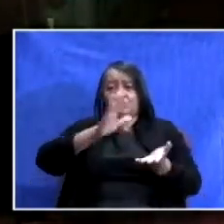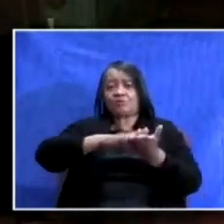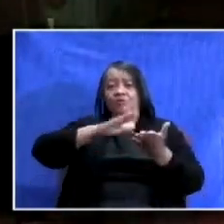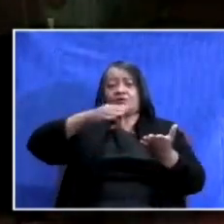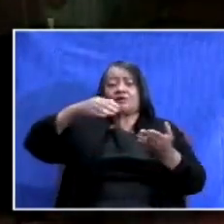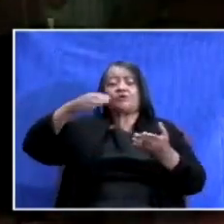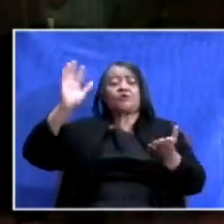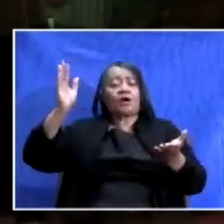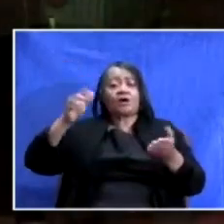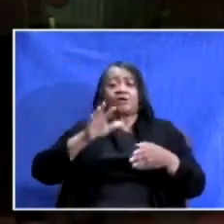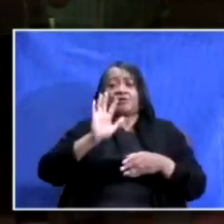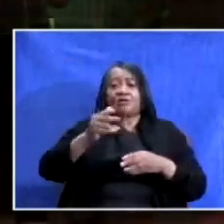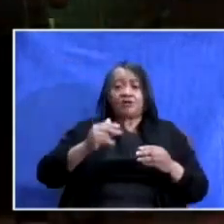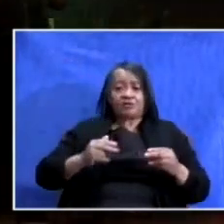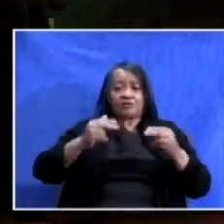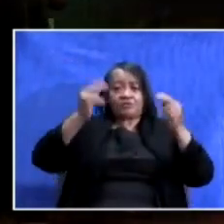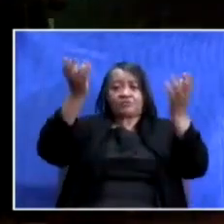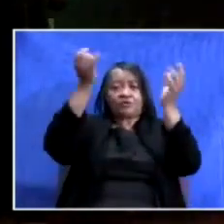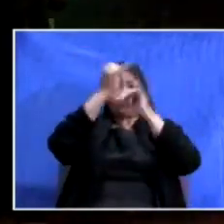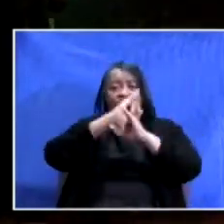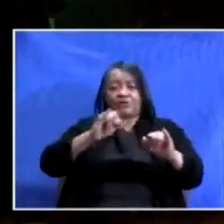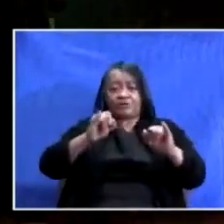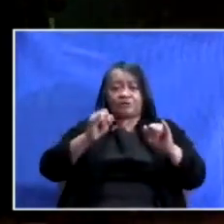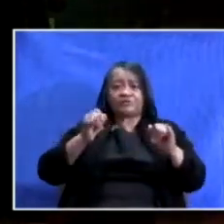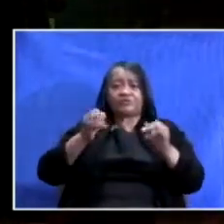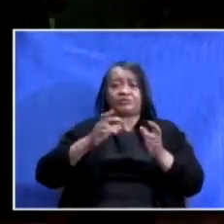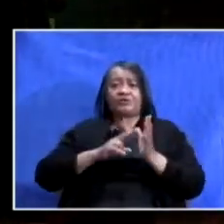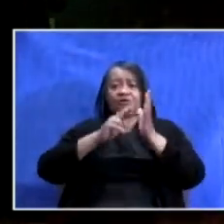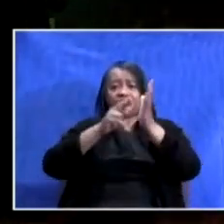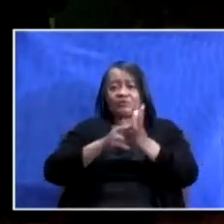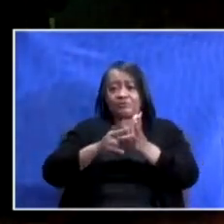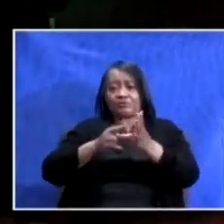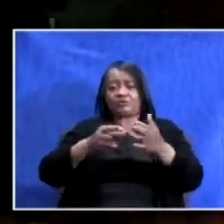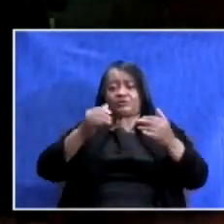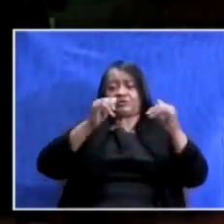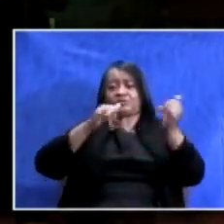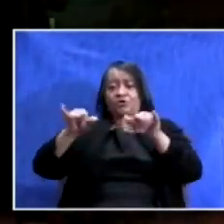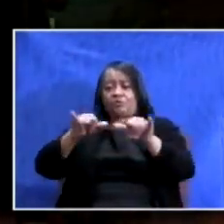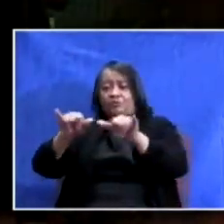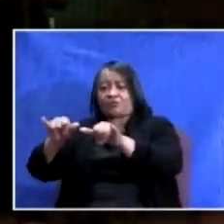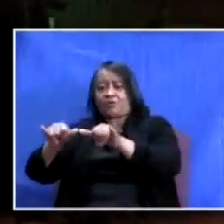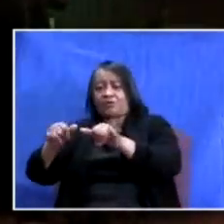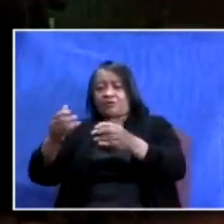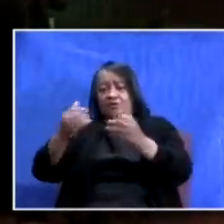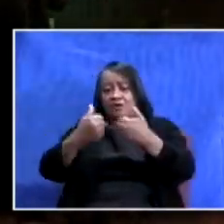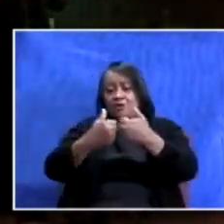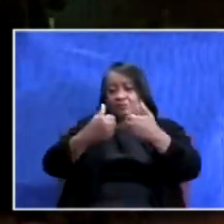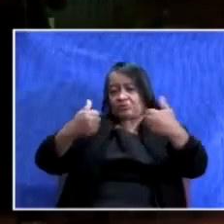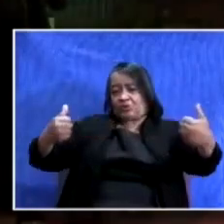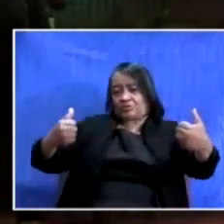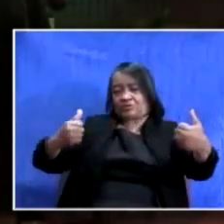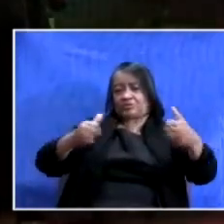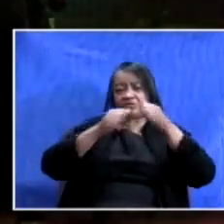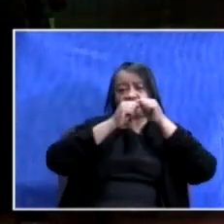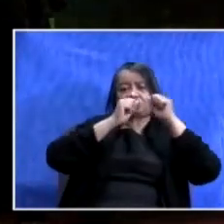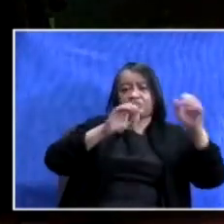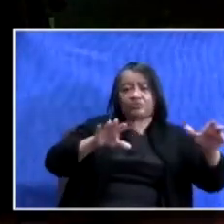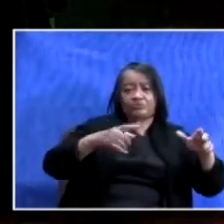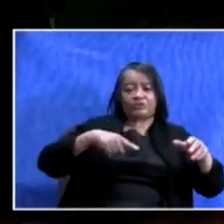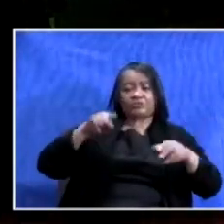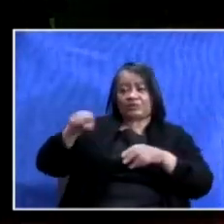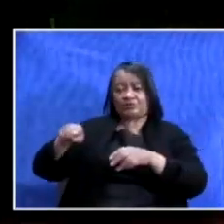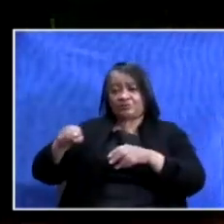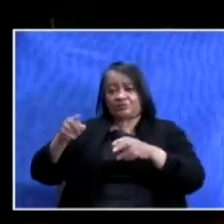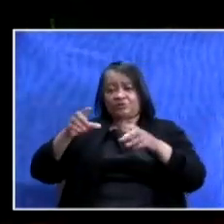anniversary. Your high independence only reveals the immeasurable distance between us. The blessings in which you